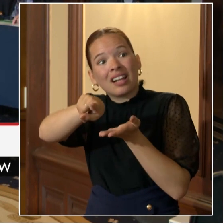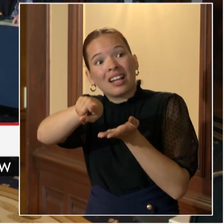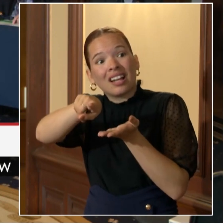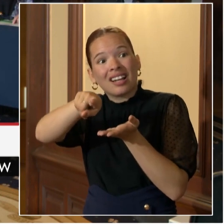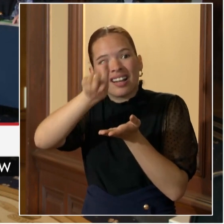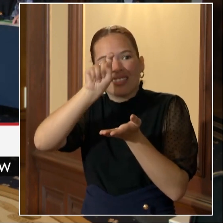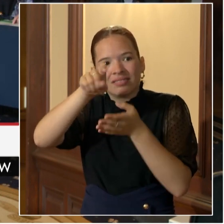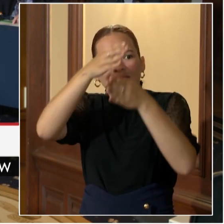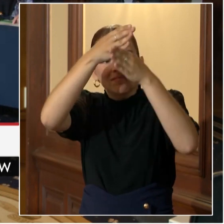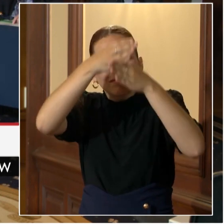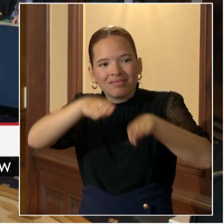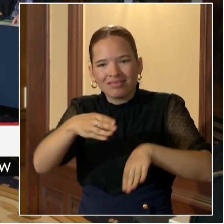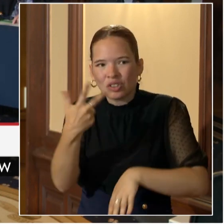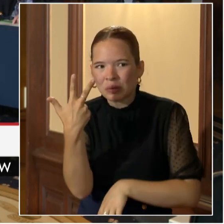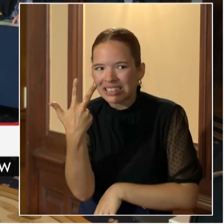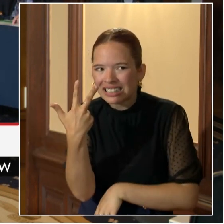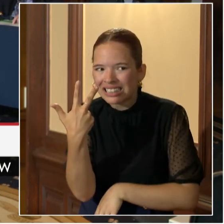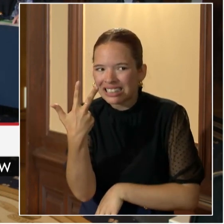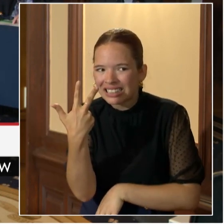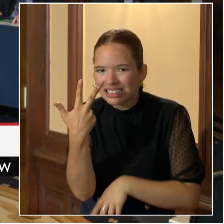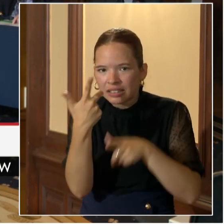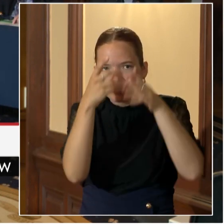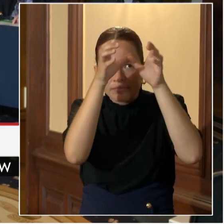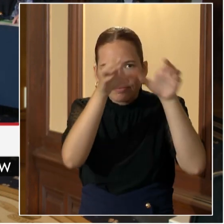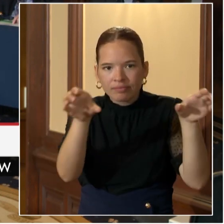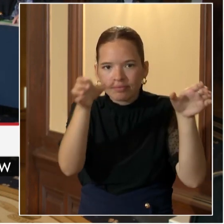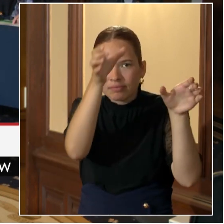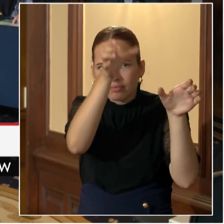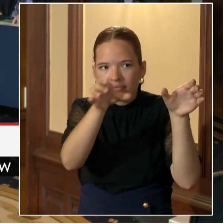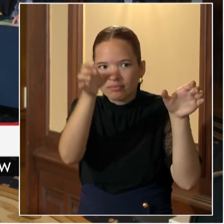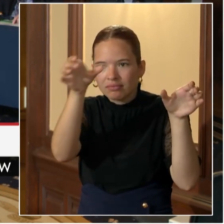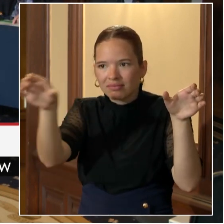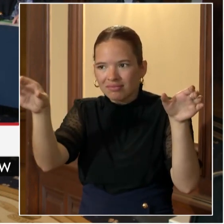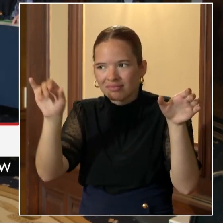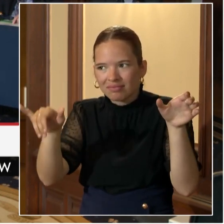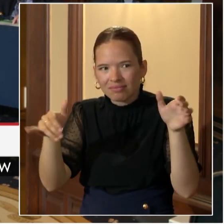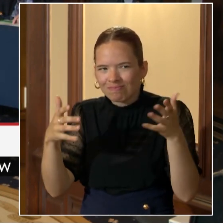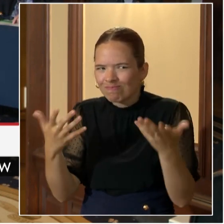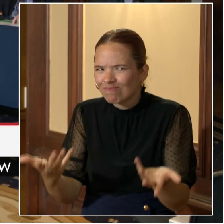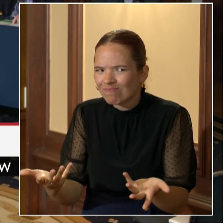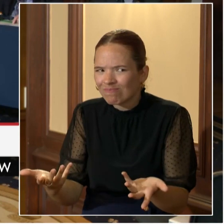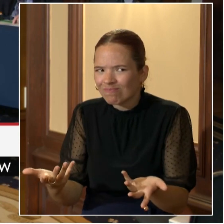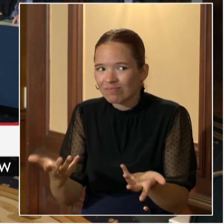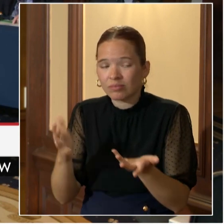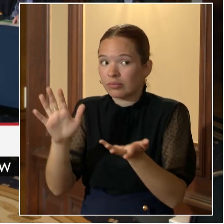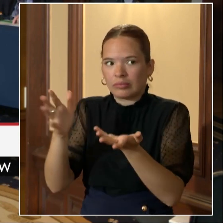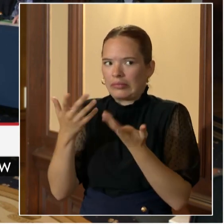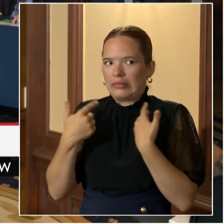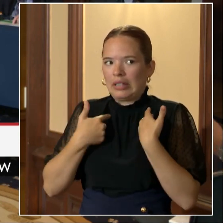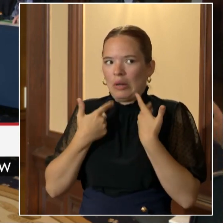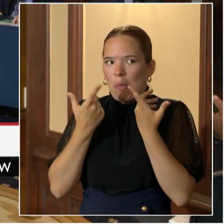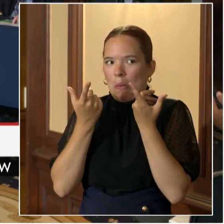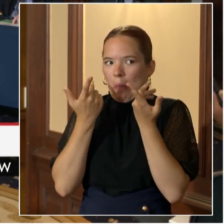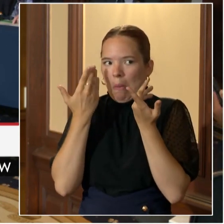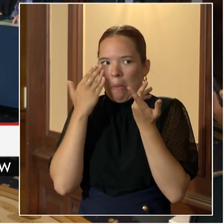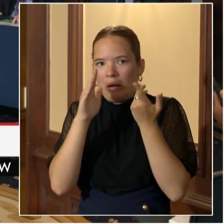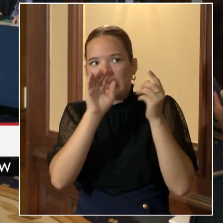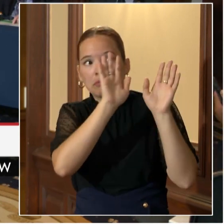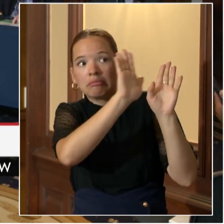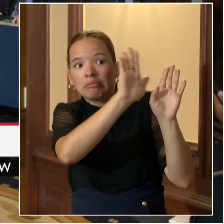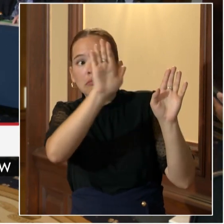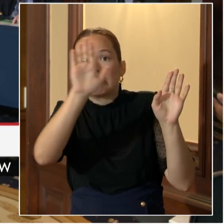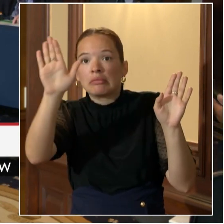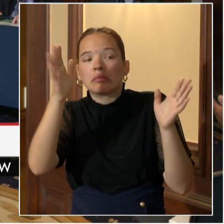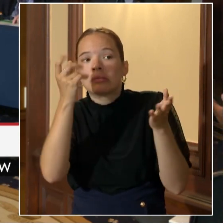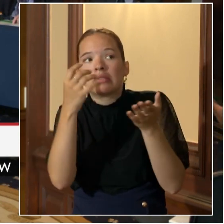I didn't quite say that right, but I don't know individual salaries, and I don't know that I want to I wouldn't want to discuss